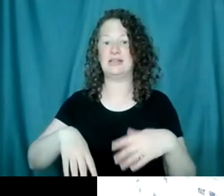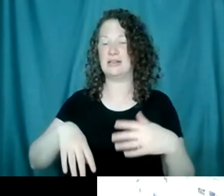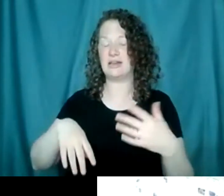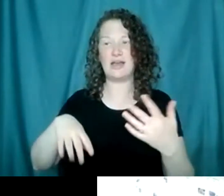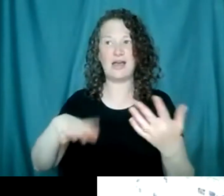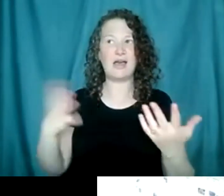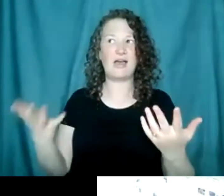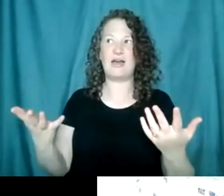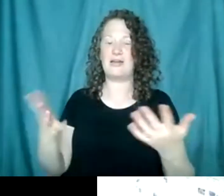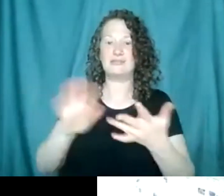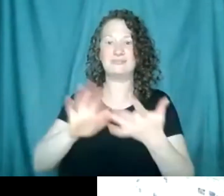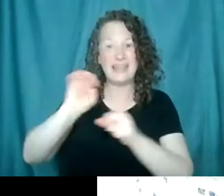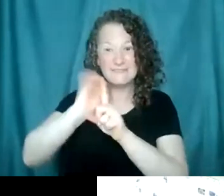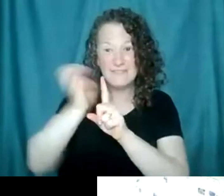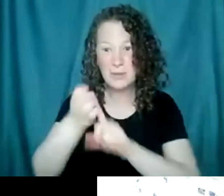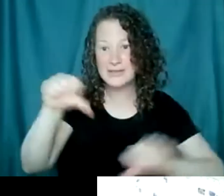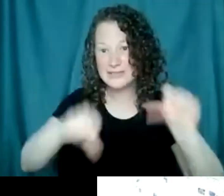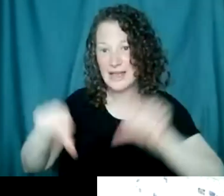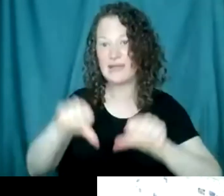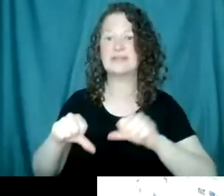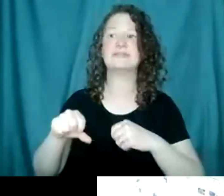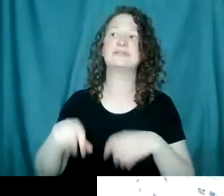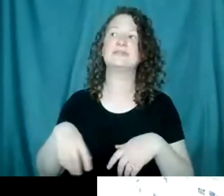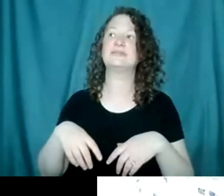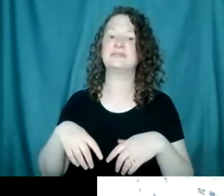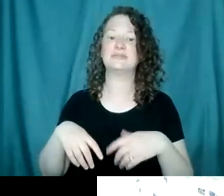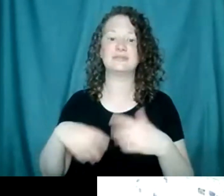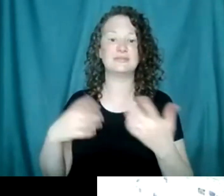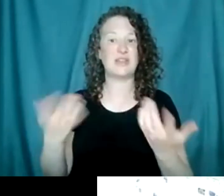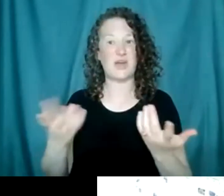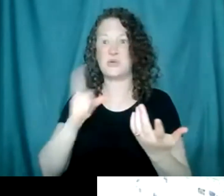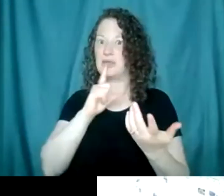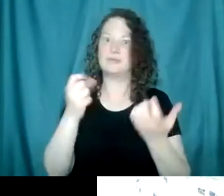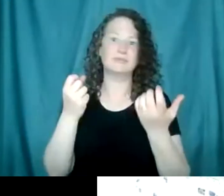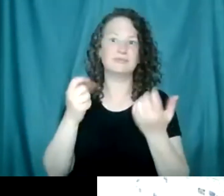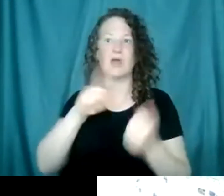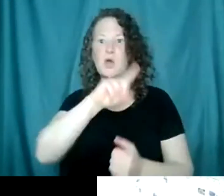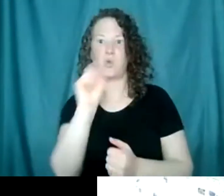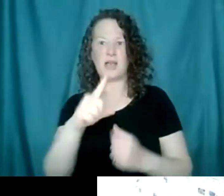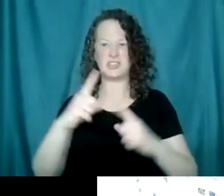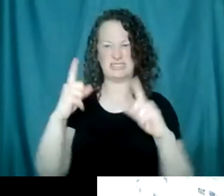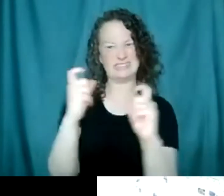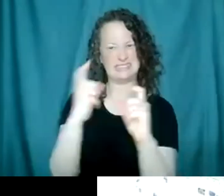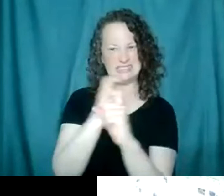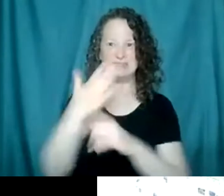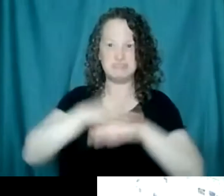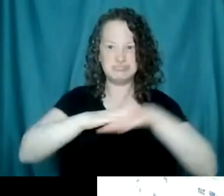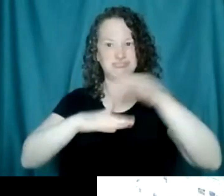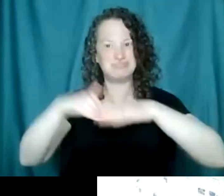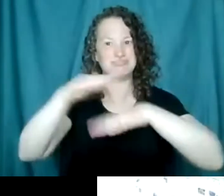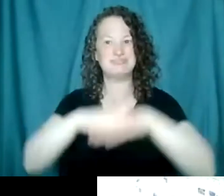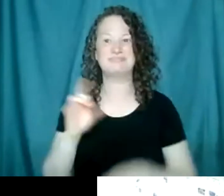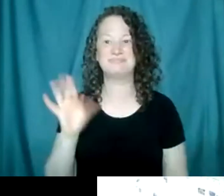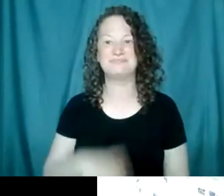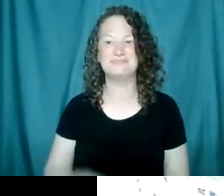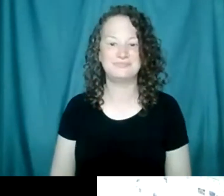biologists, environmental scientists, depending on what you're looking at. So yeah, there's things like that happen. More